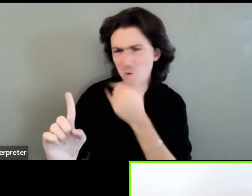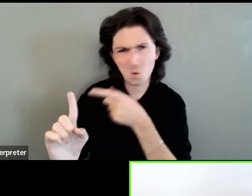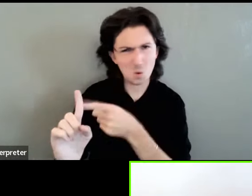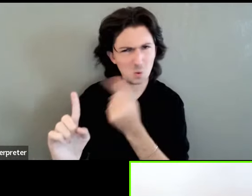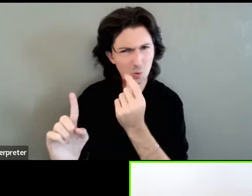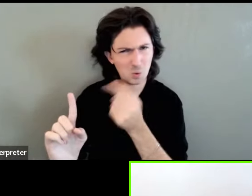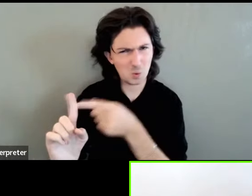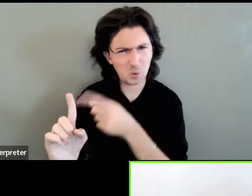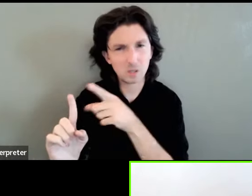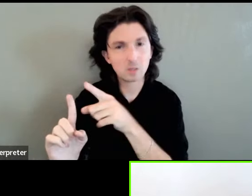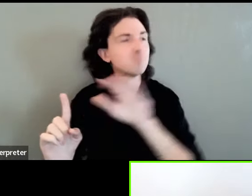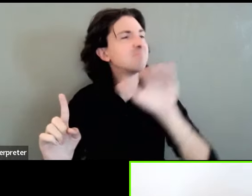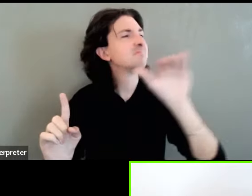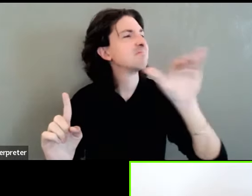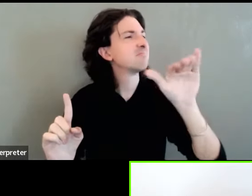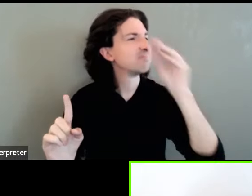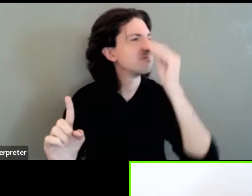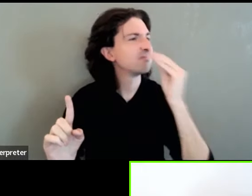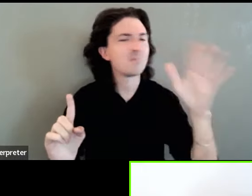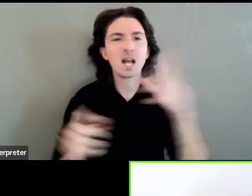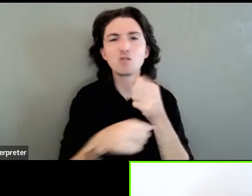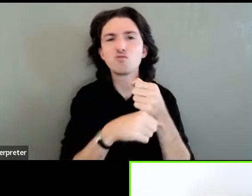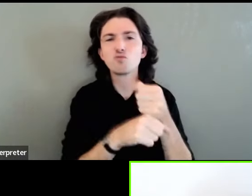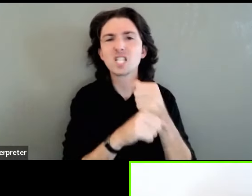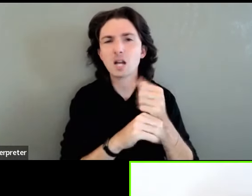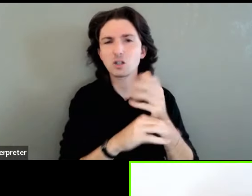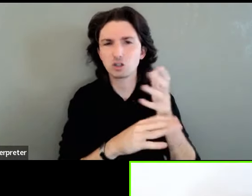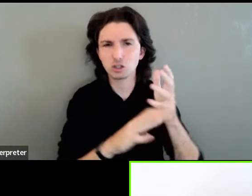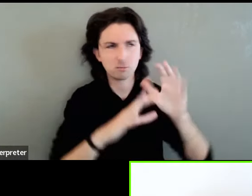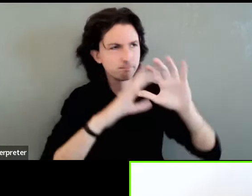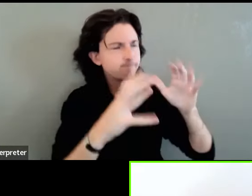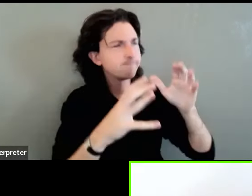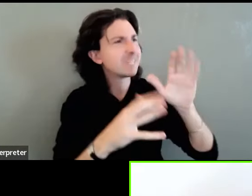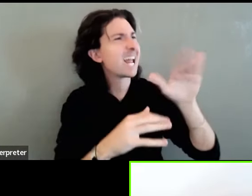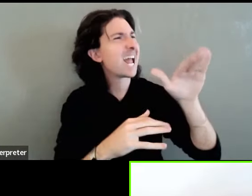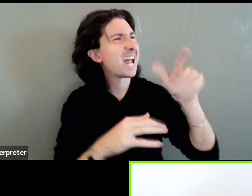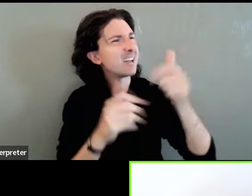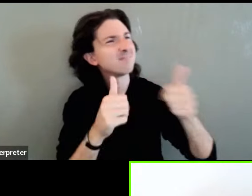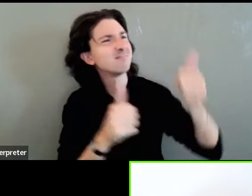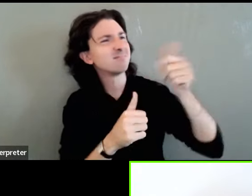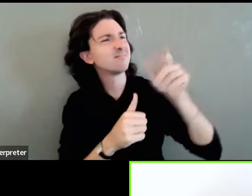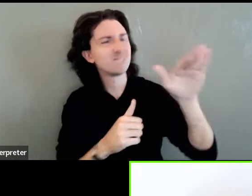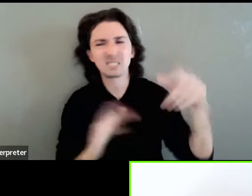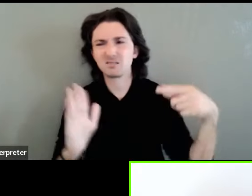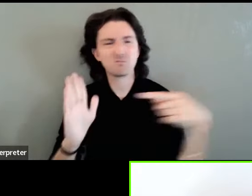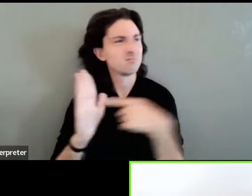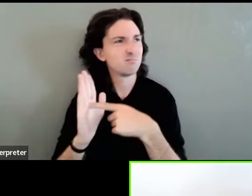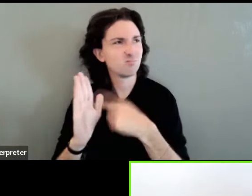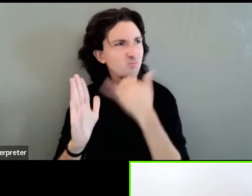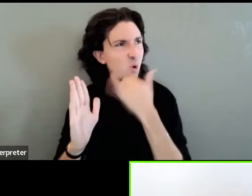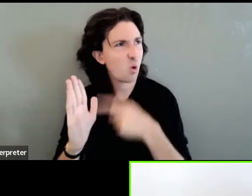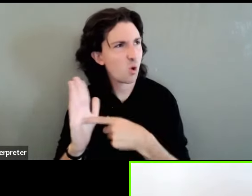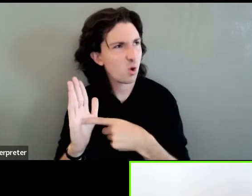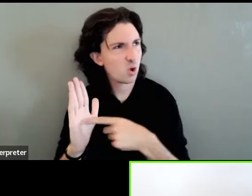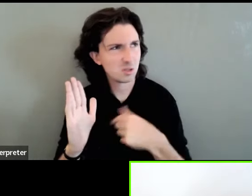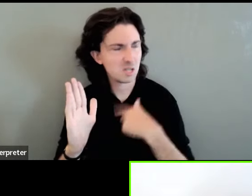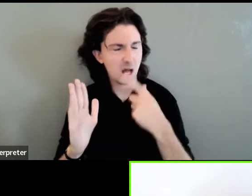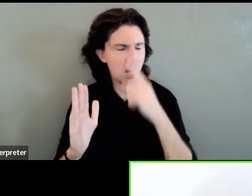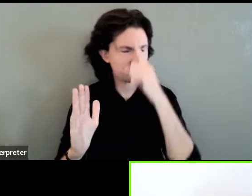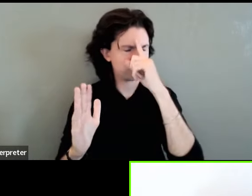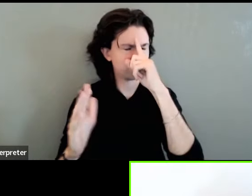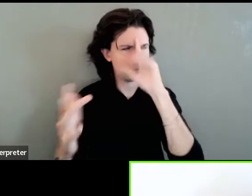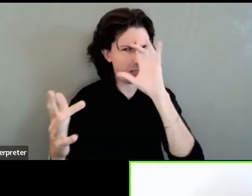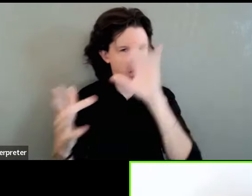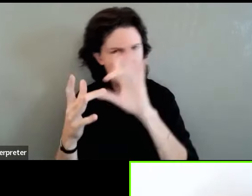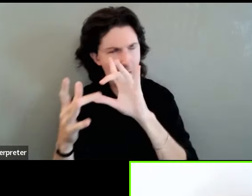of production so that they can correct it or explain why it doesn't say what you expect it to say. Having said that, we know things get a little hectic